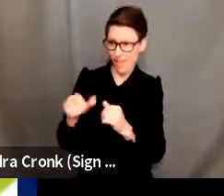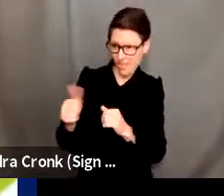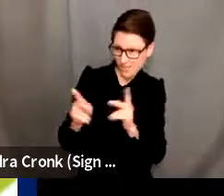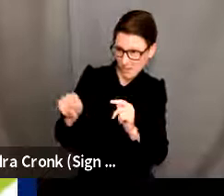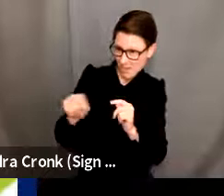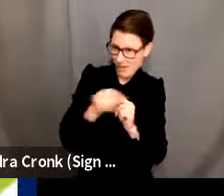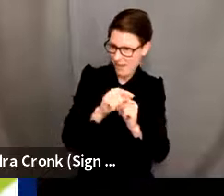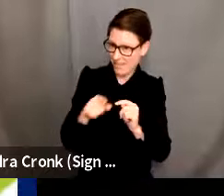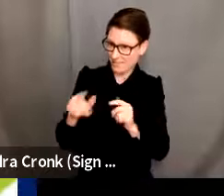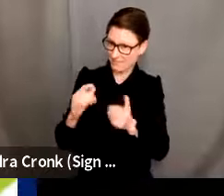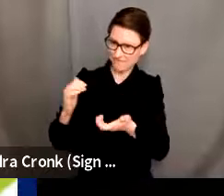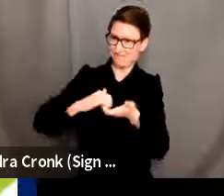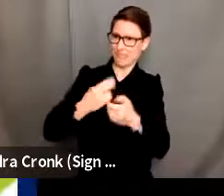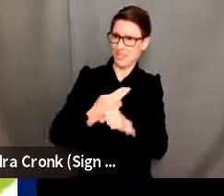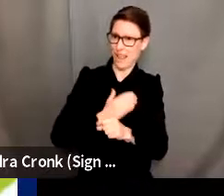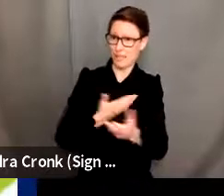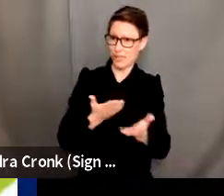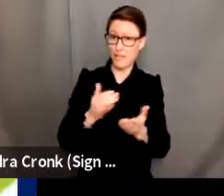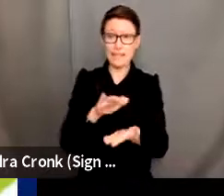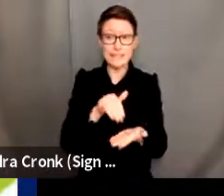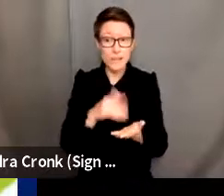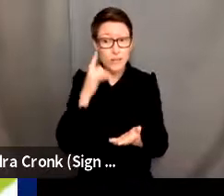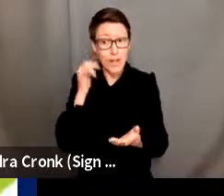services, like the Central California Food Bank,